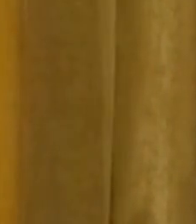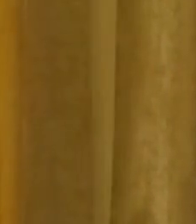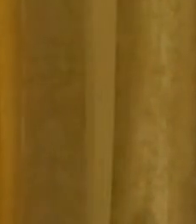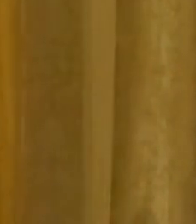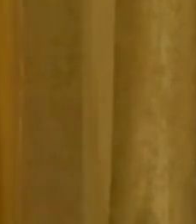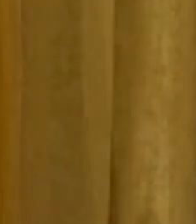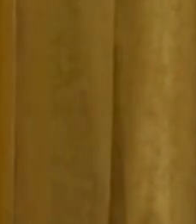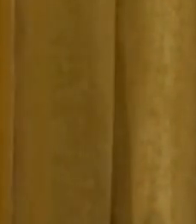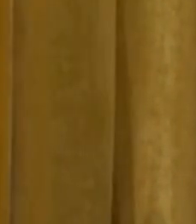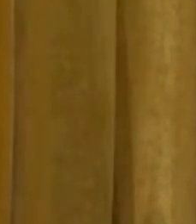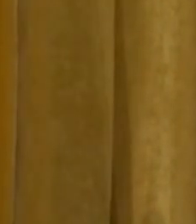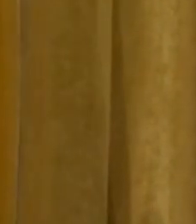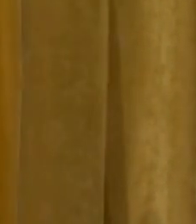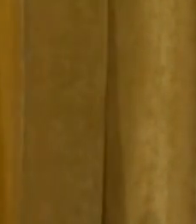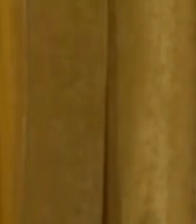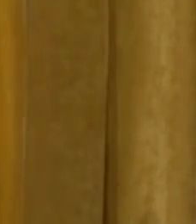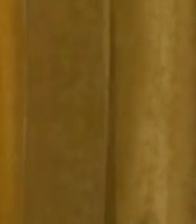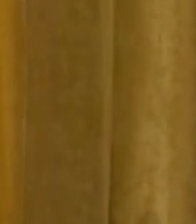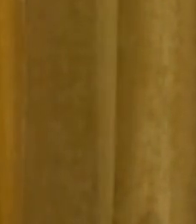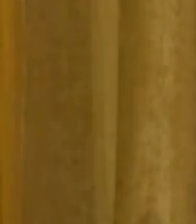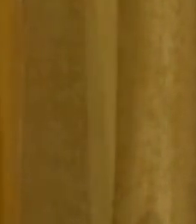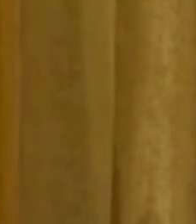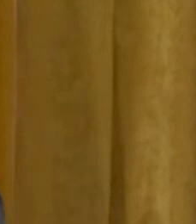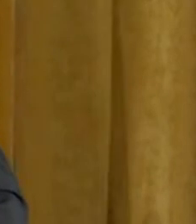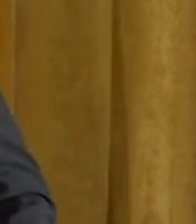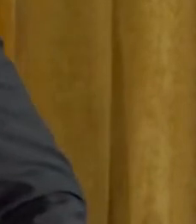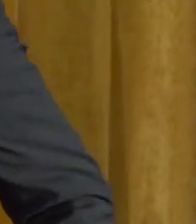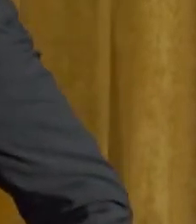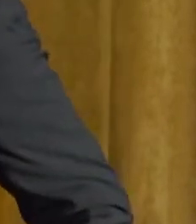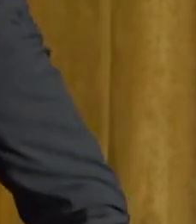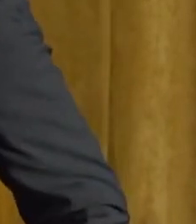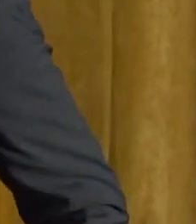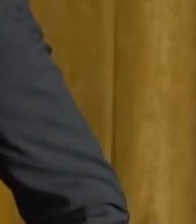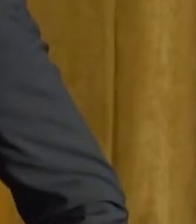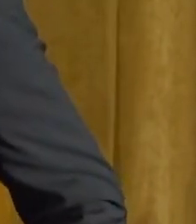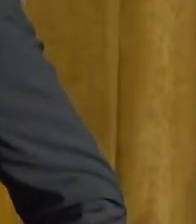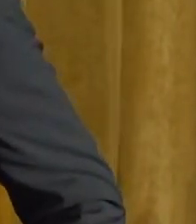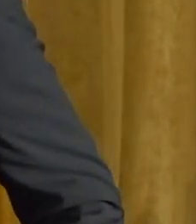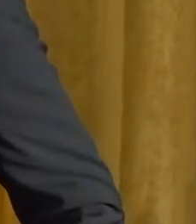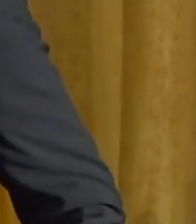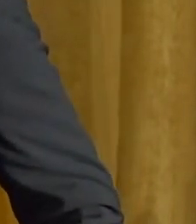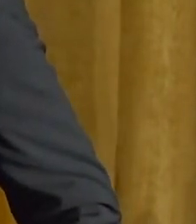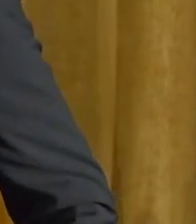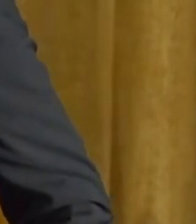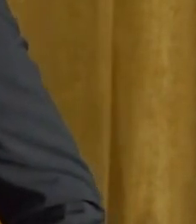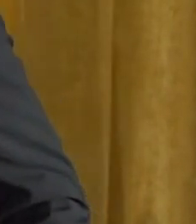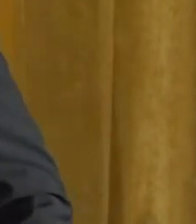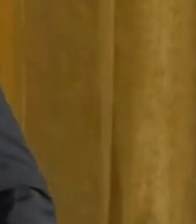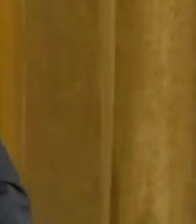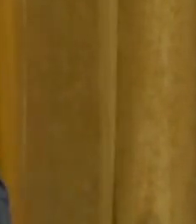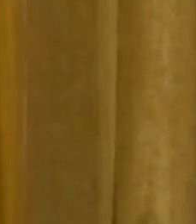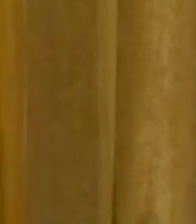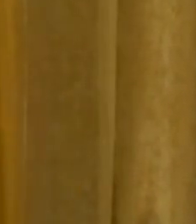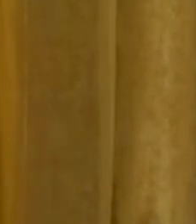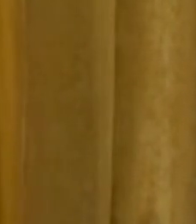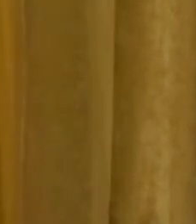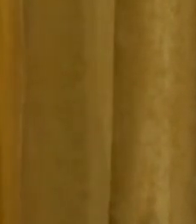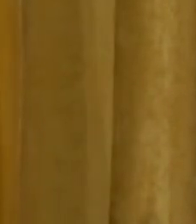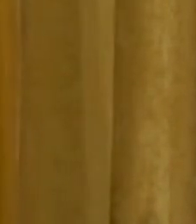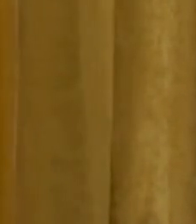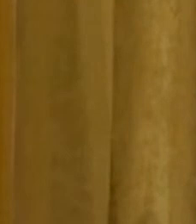Escaped is the word I'm tempted to use after watching this eloquent, this enraging,